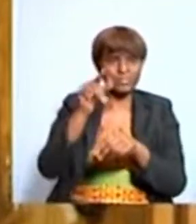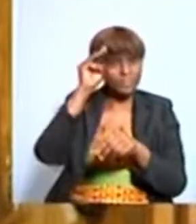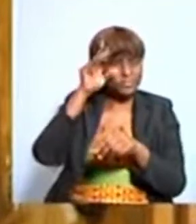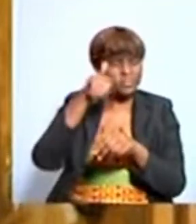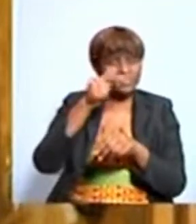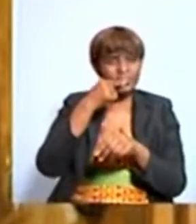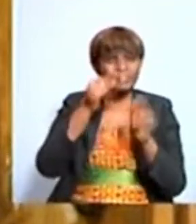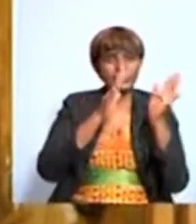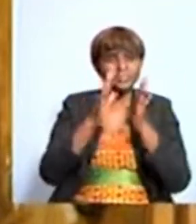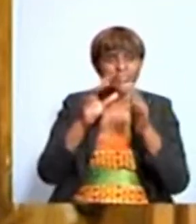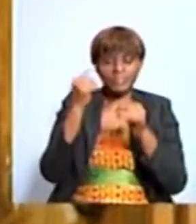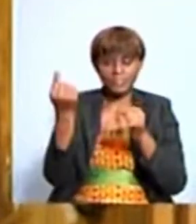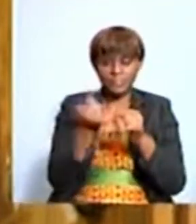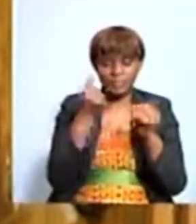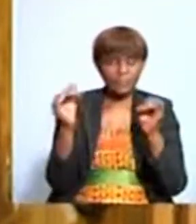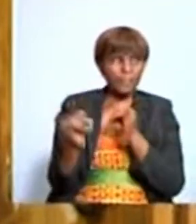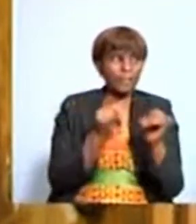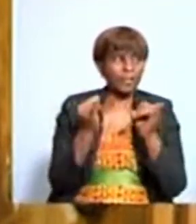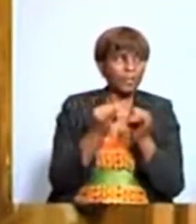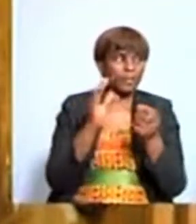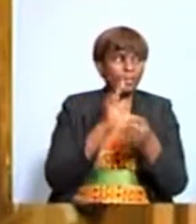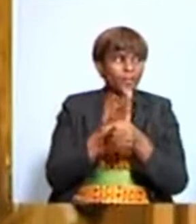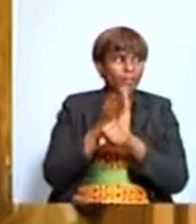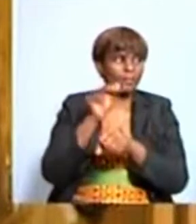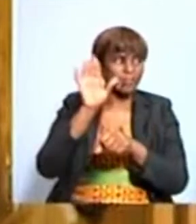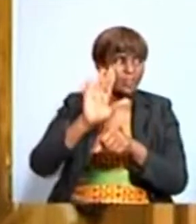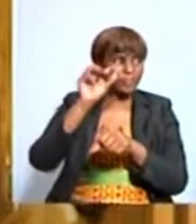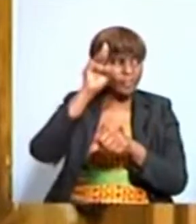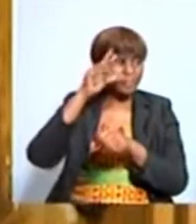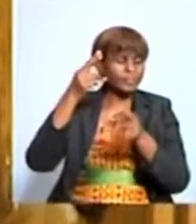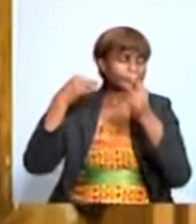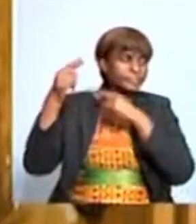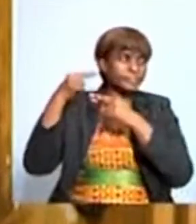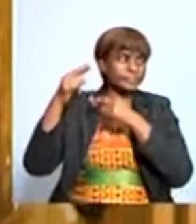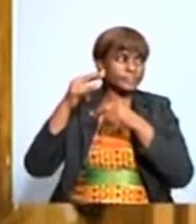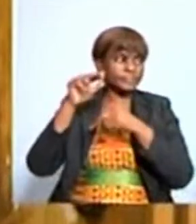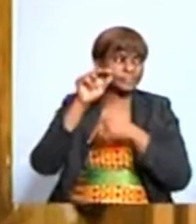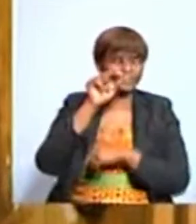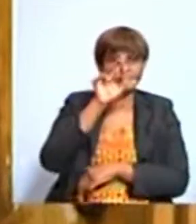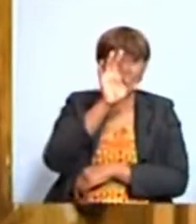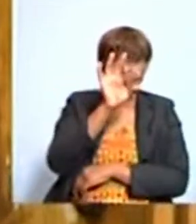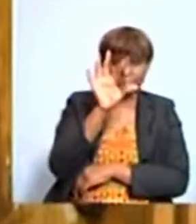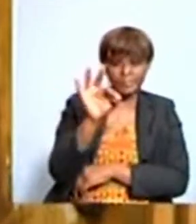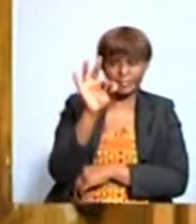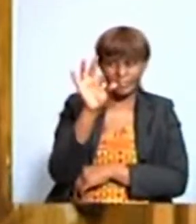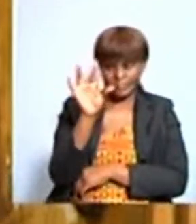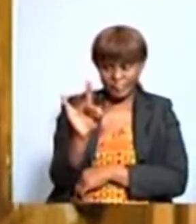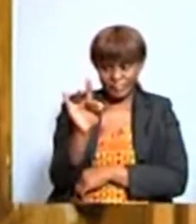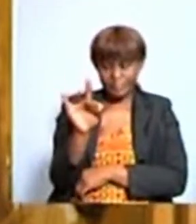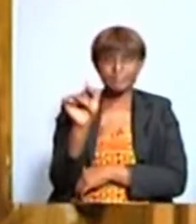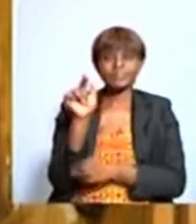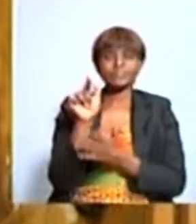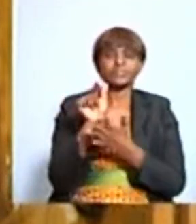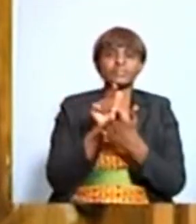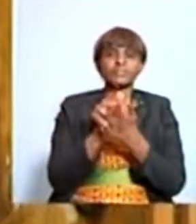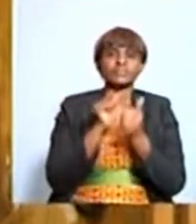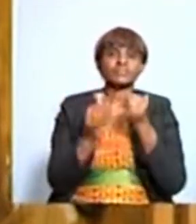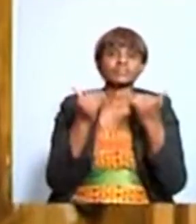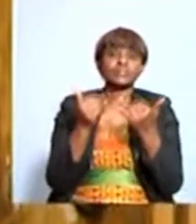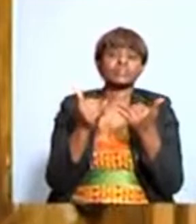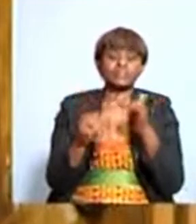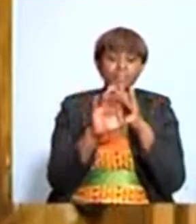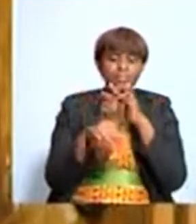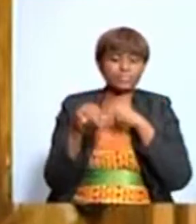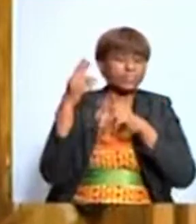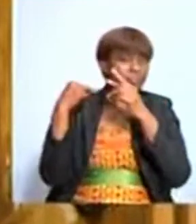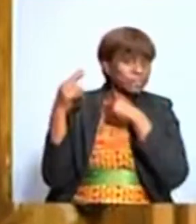the plans will only be implemented once the Ministry revises the 1998 TEBET Act, which is currently under